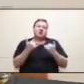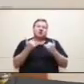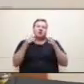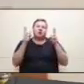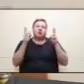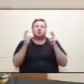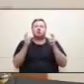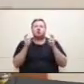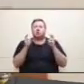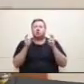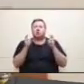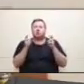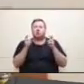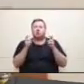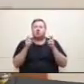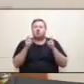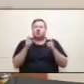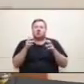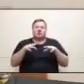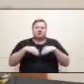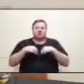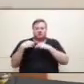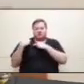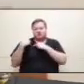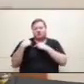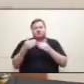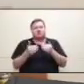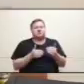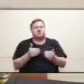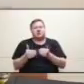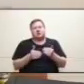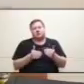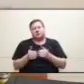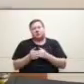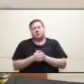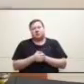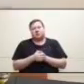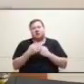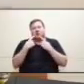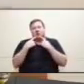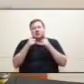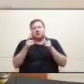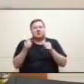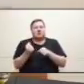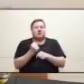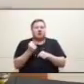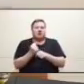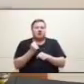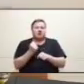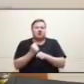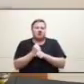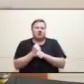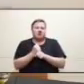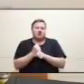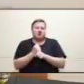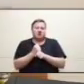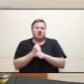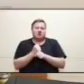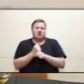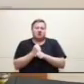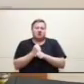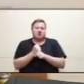do with the consequence management, you make a statement that